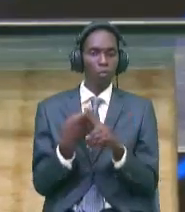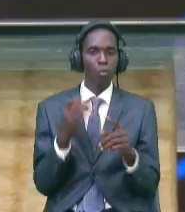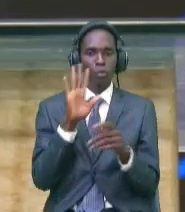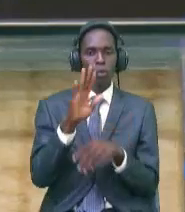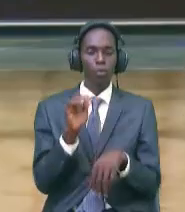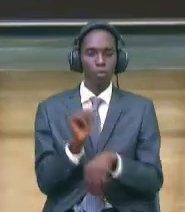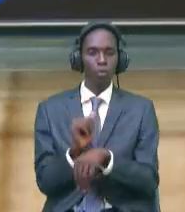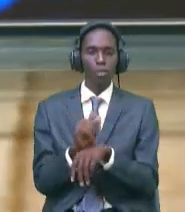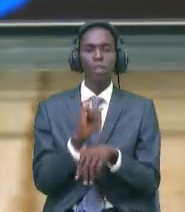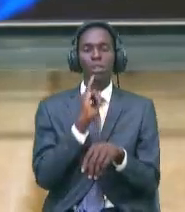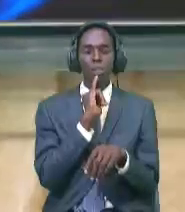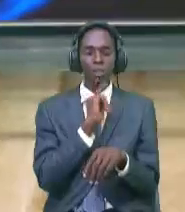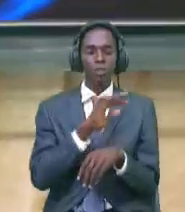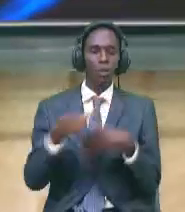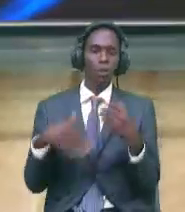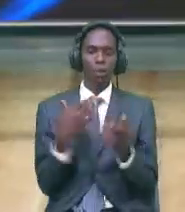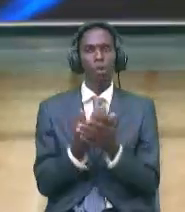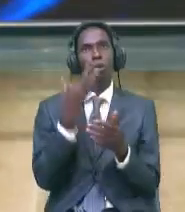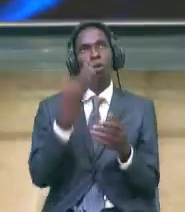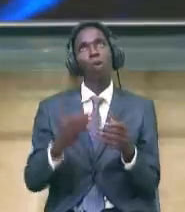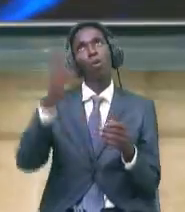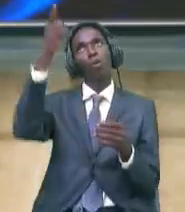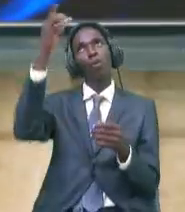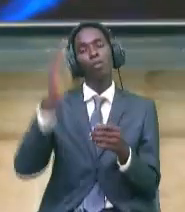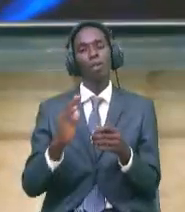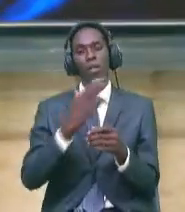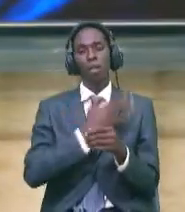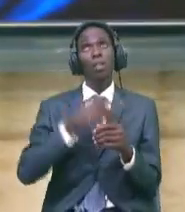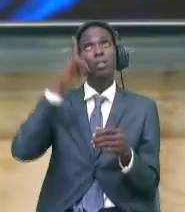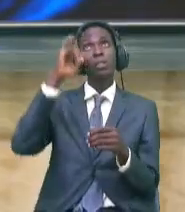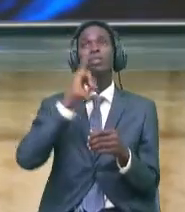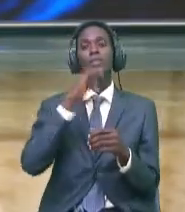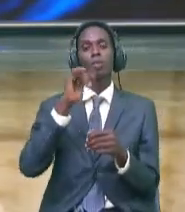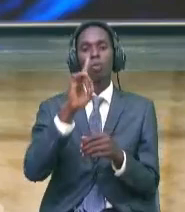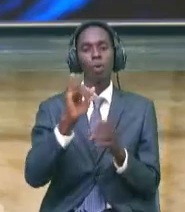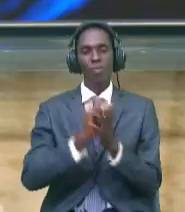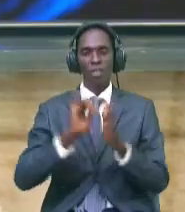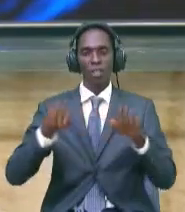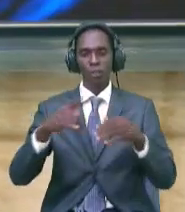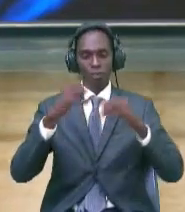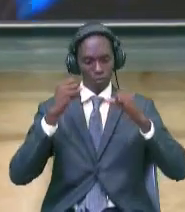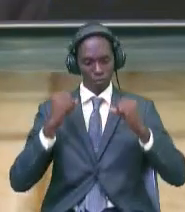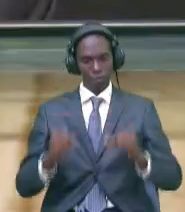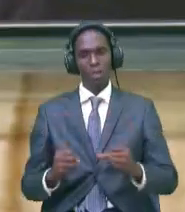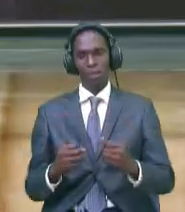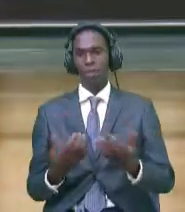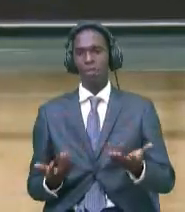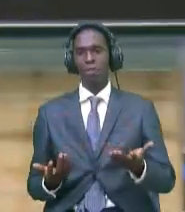all is of God. And then is the one that gives you strength to have all that. And then